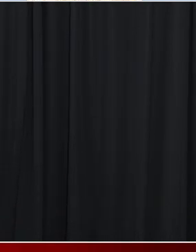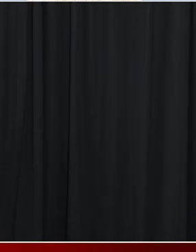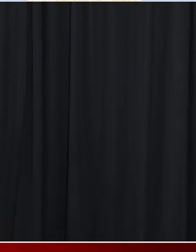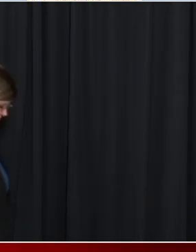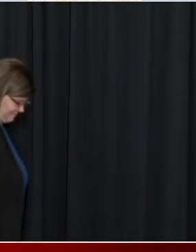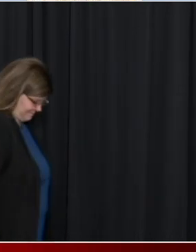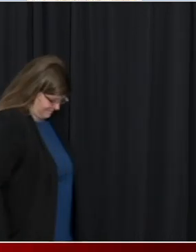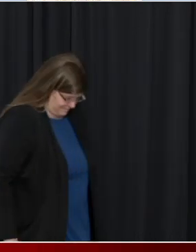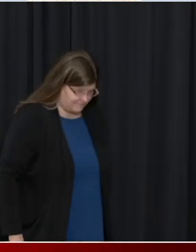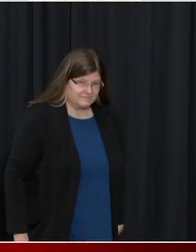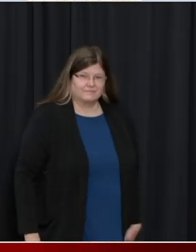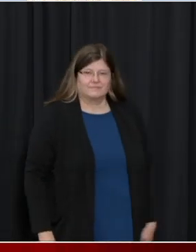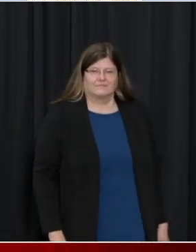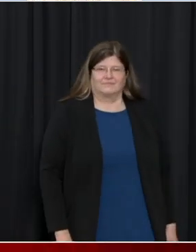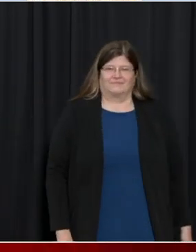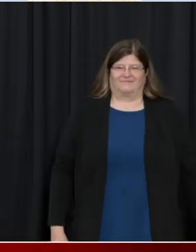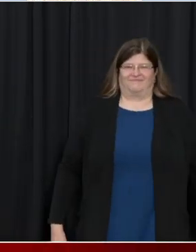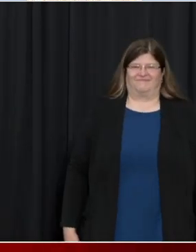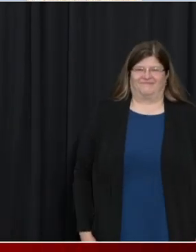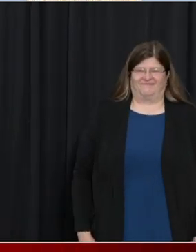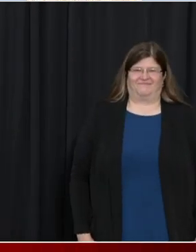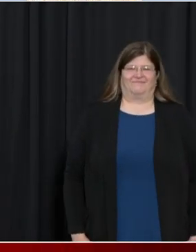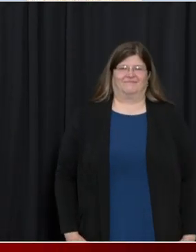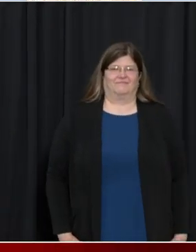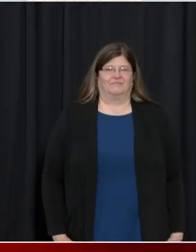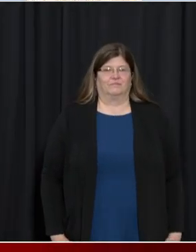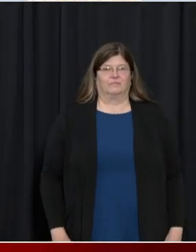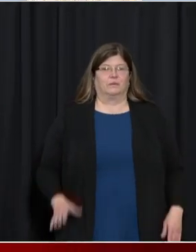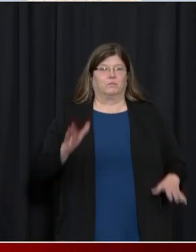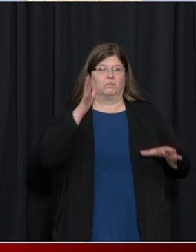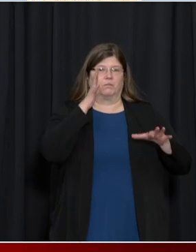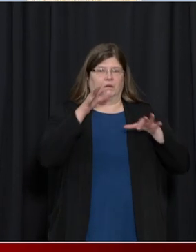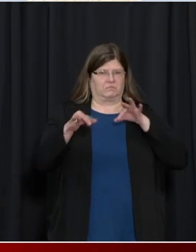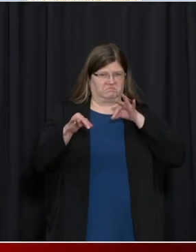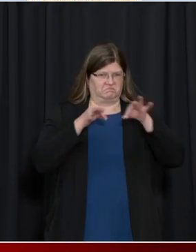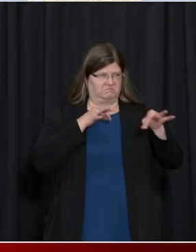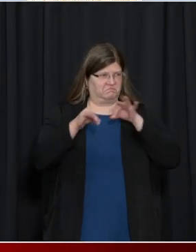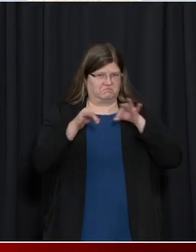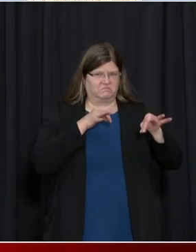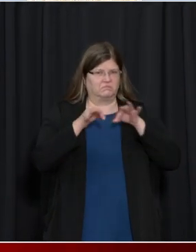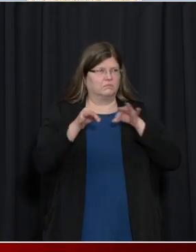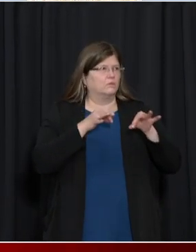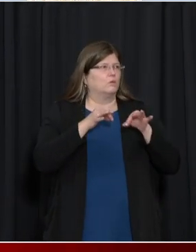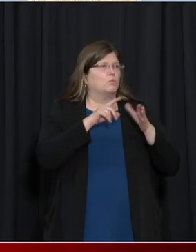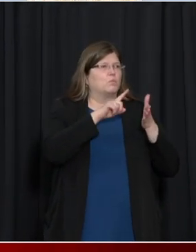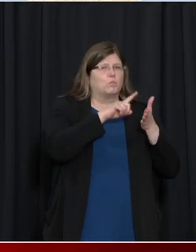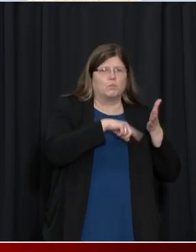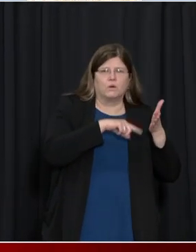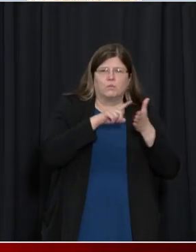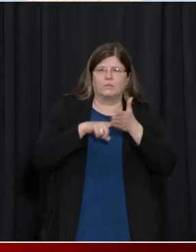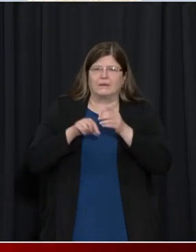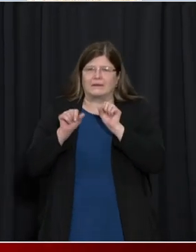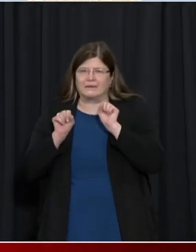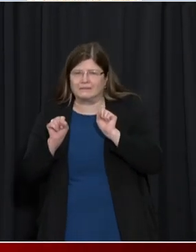recommendations from the Reopen DC Advisory Committee. We are going to